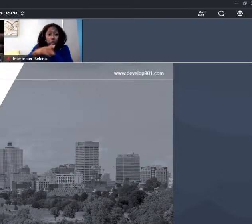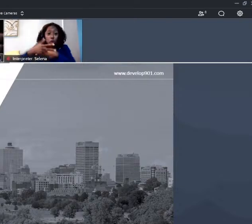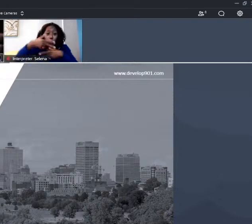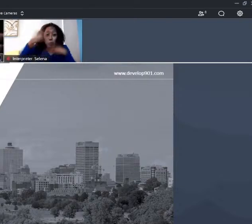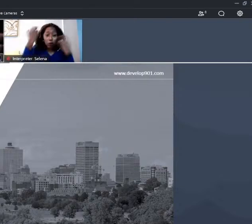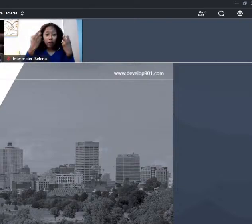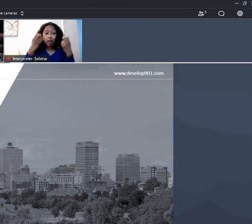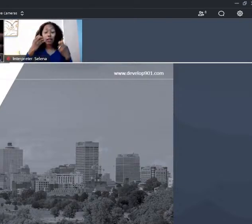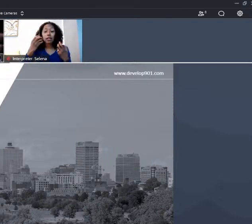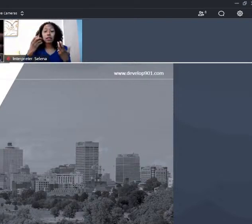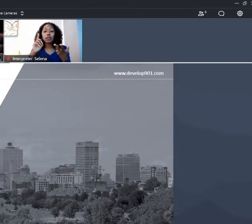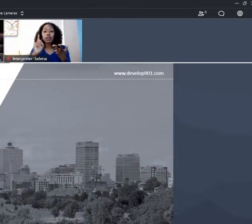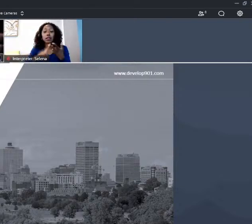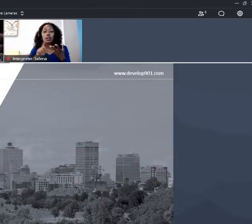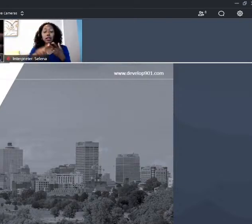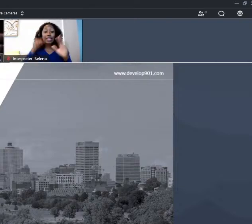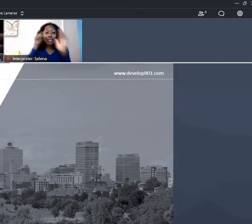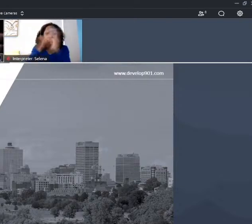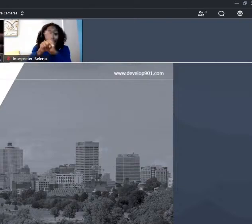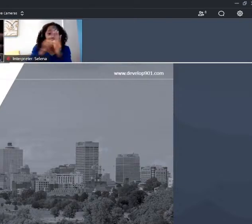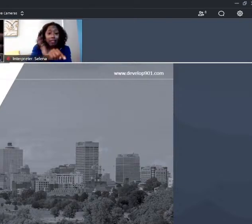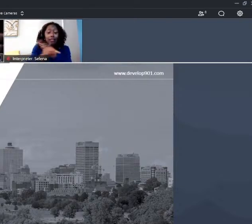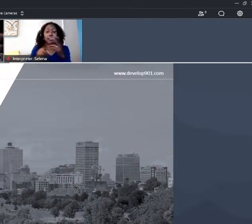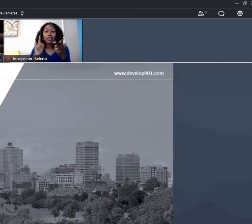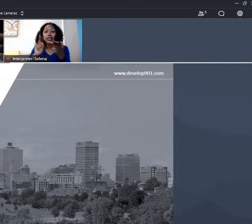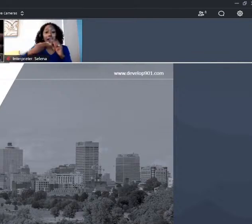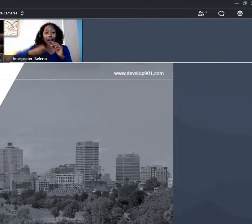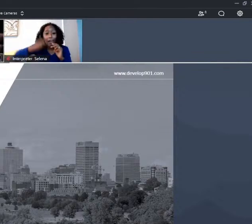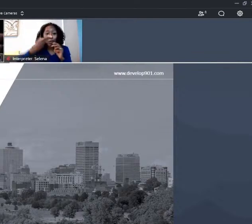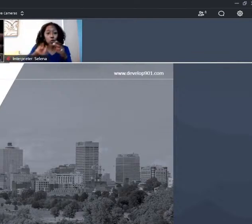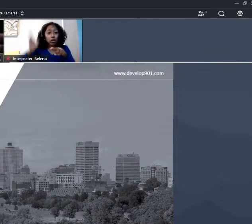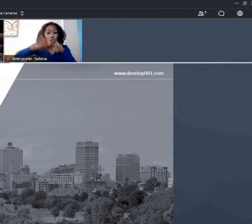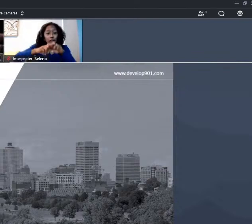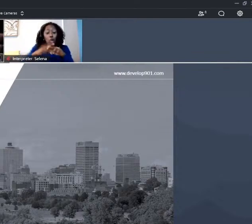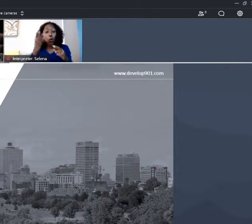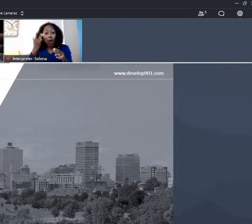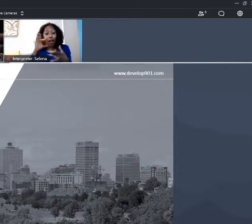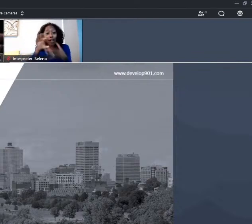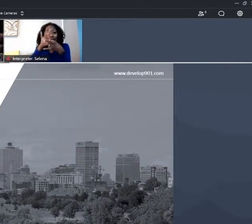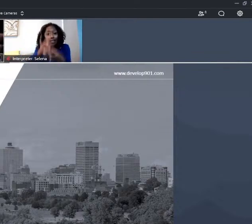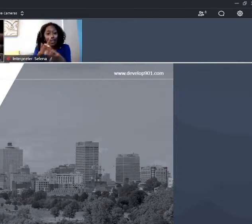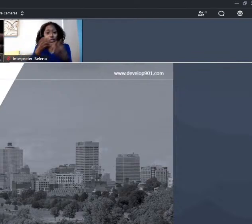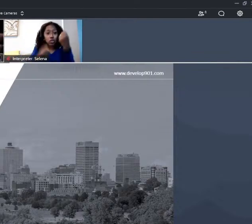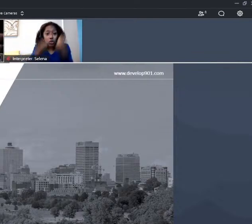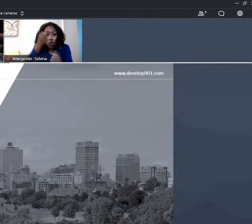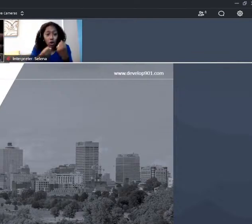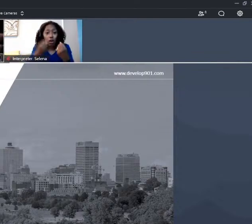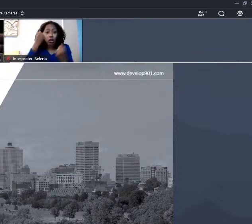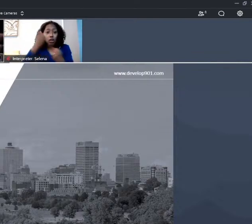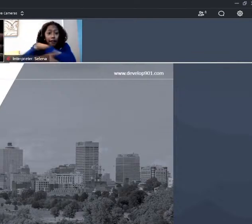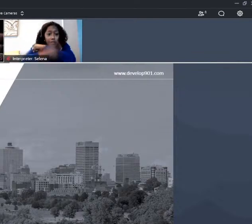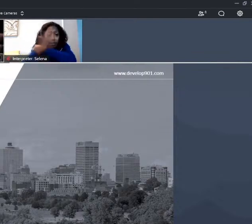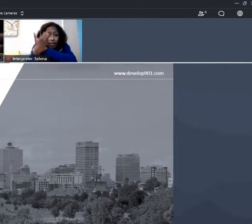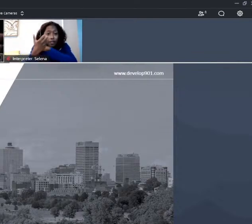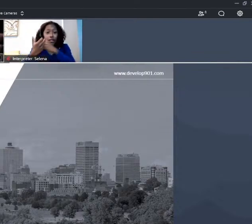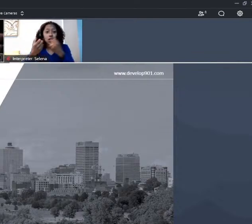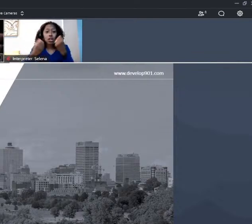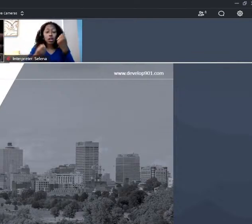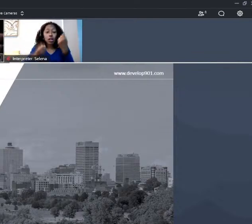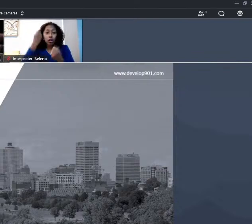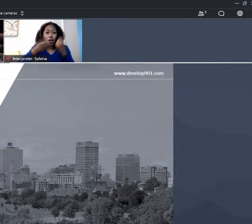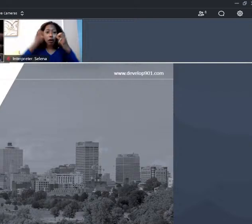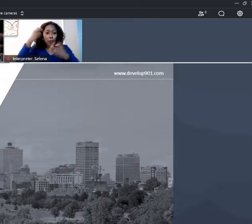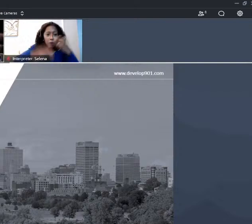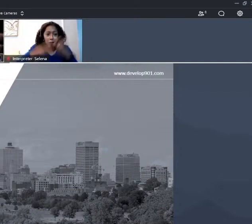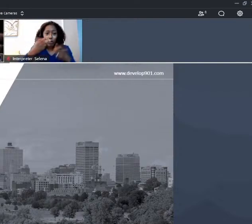with murders, concerning cars and car theft and car issues. So we didn't want that at that